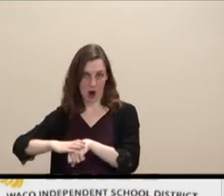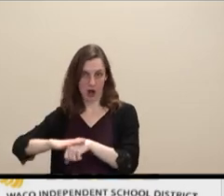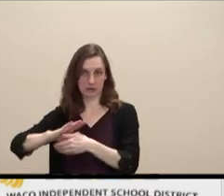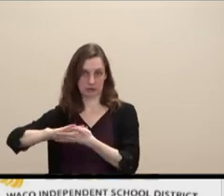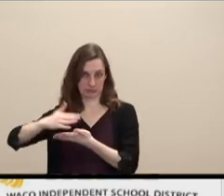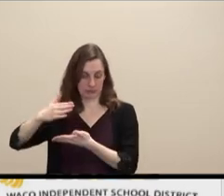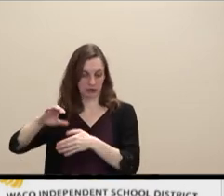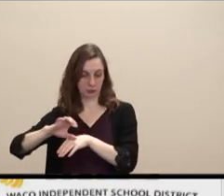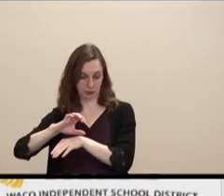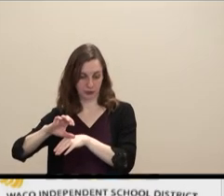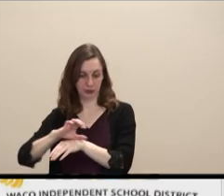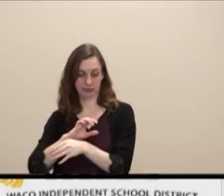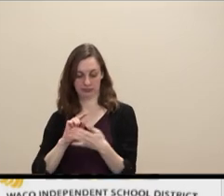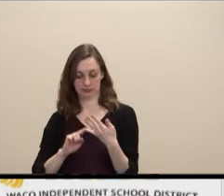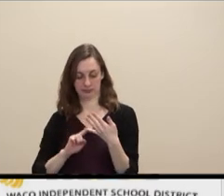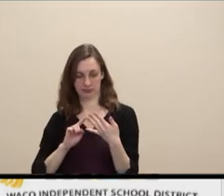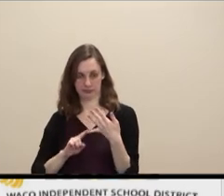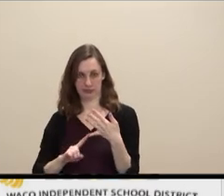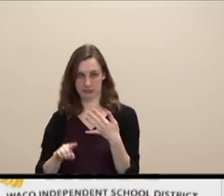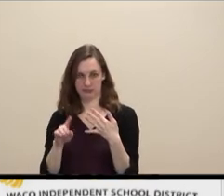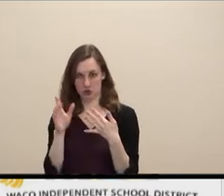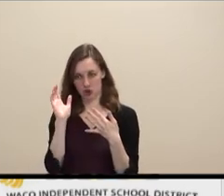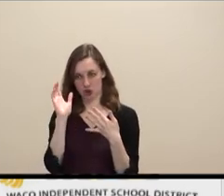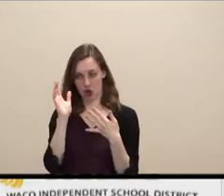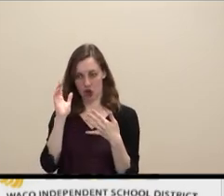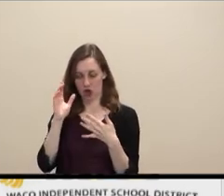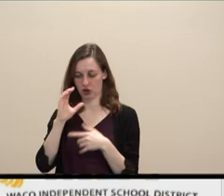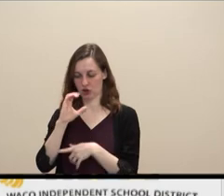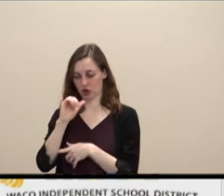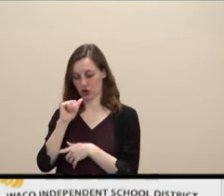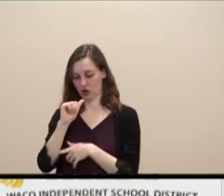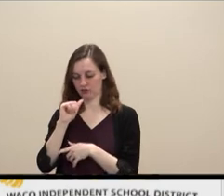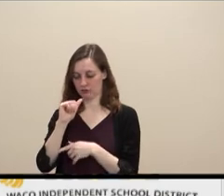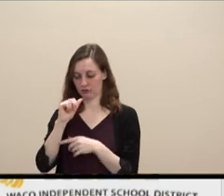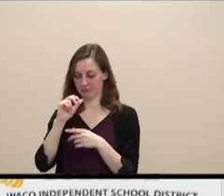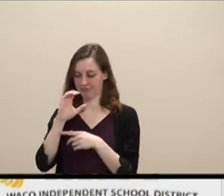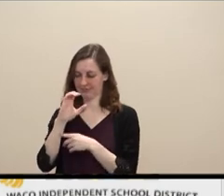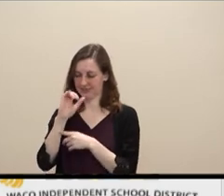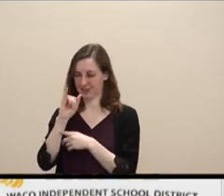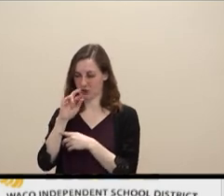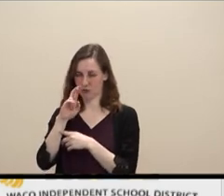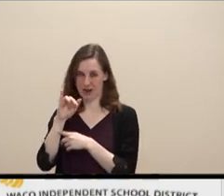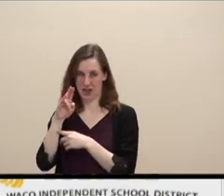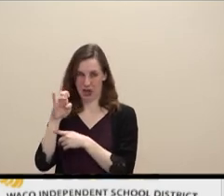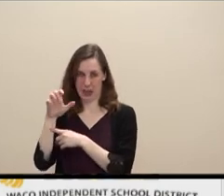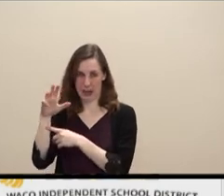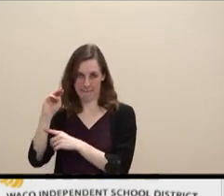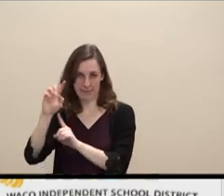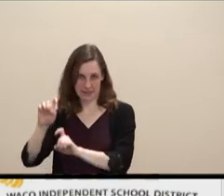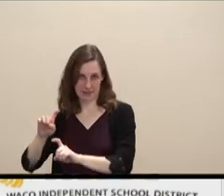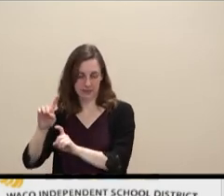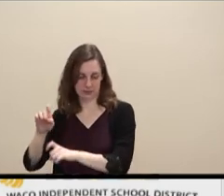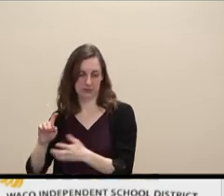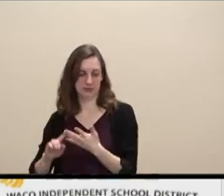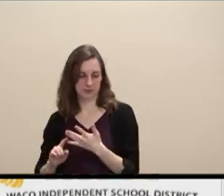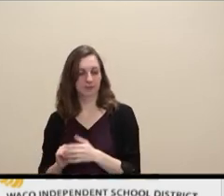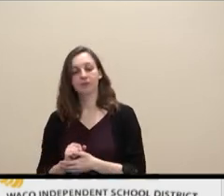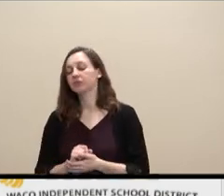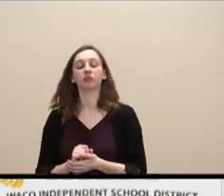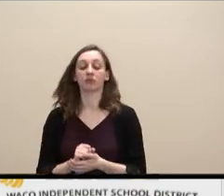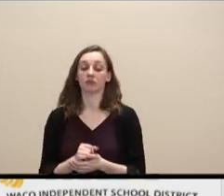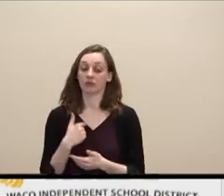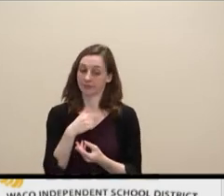taught curriculum assessments. The limitations to sharing this data with you is that